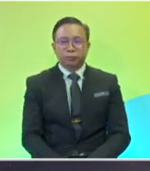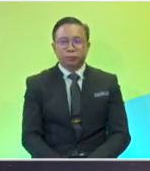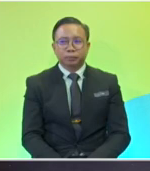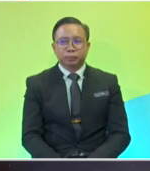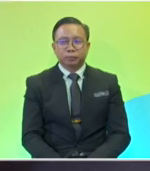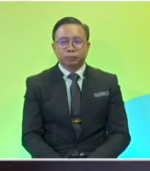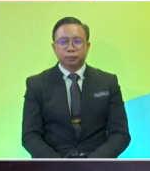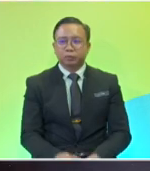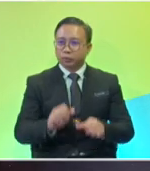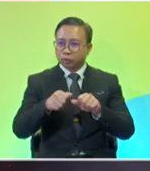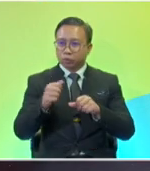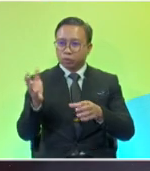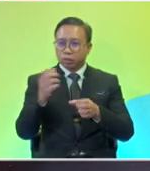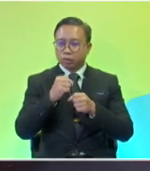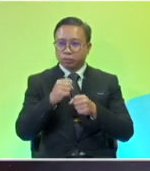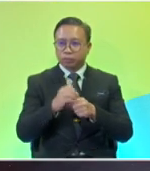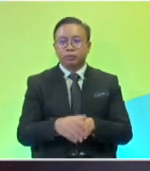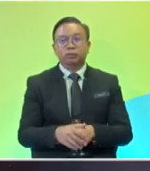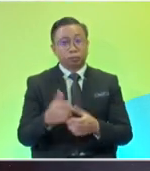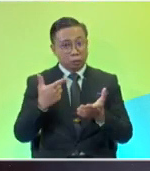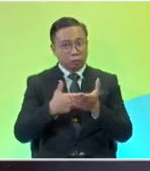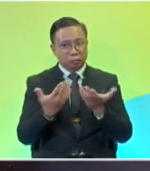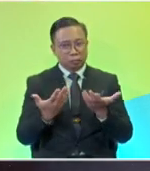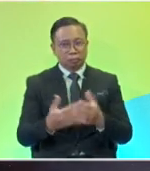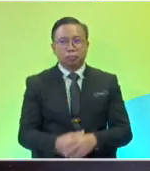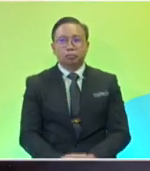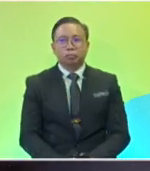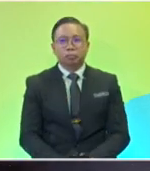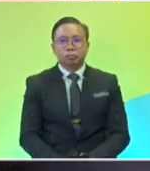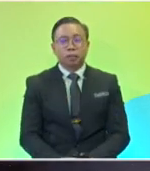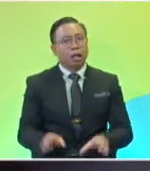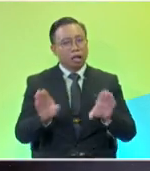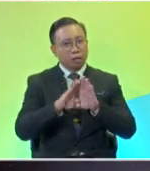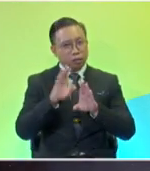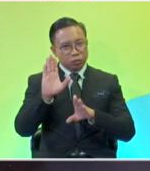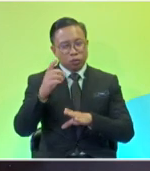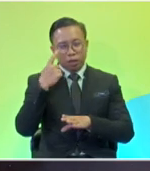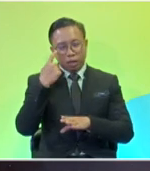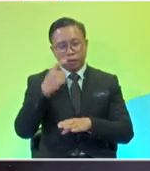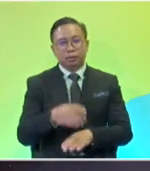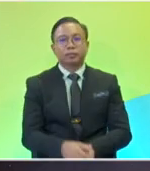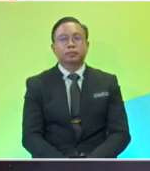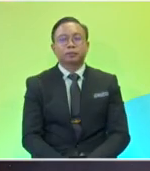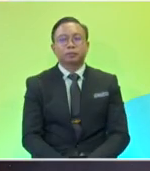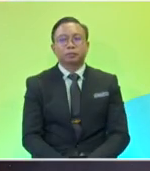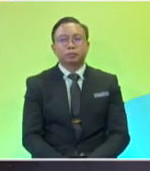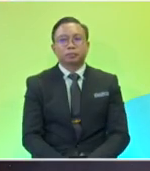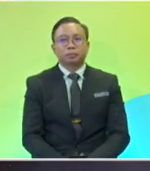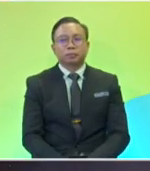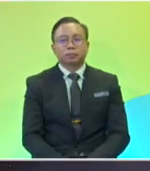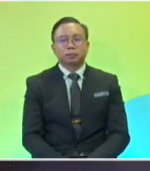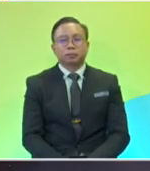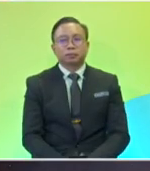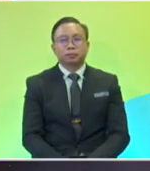Okay. So let's do one more time. Okay. Sure. Okay. Can you please close your eyes? Okay, closed. Jing, jing, jing.